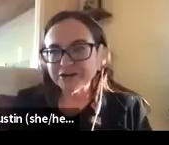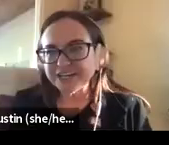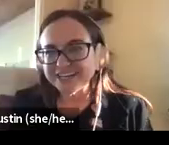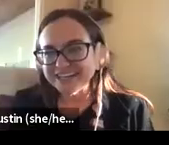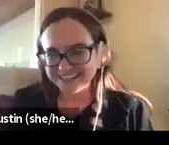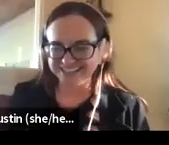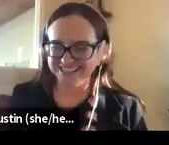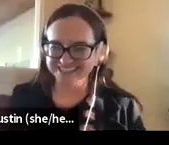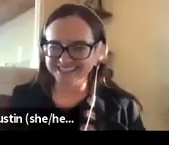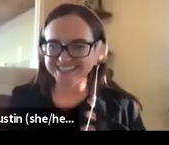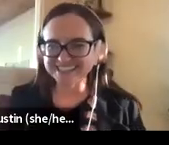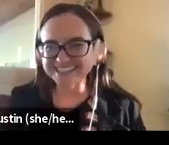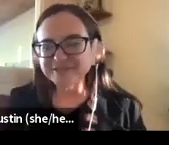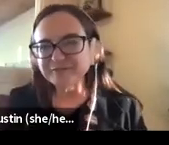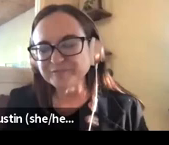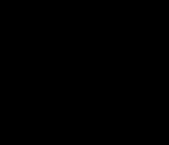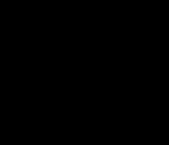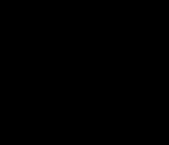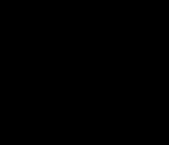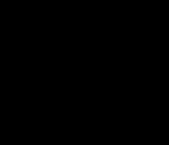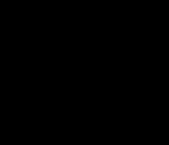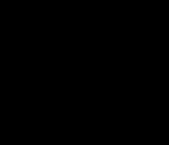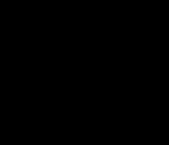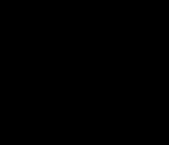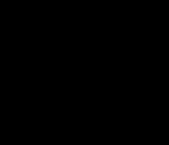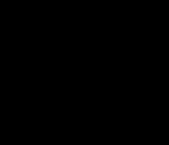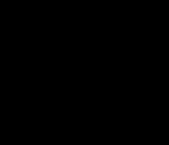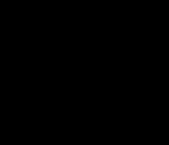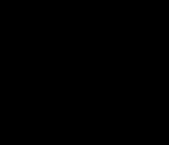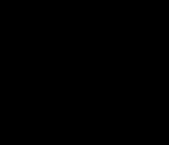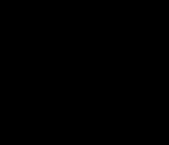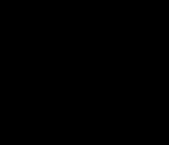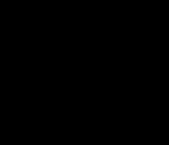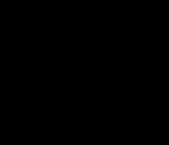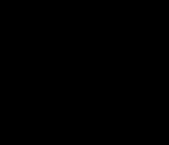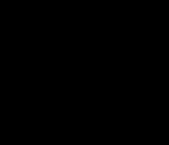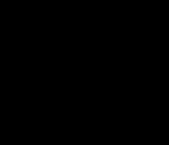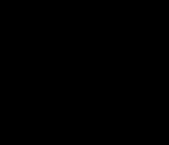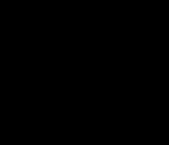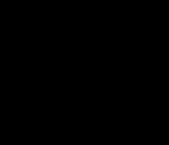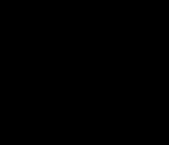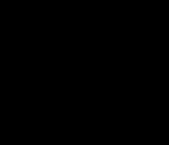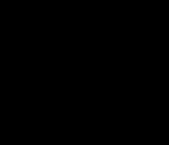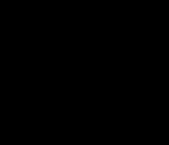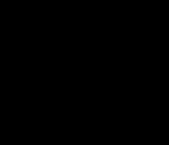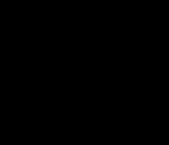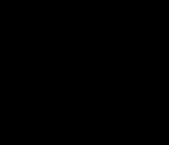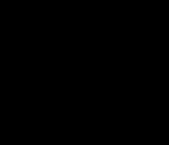Good morning. I work with the survivors at the shelter at times because I was